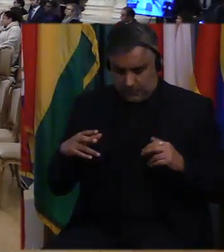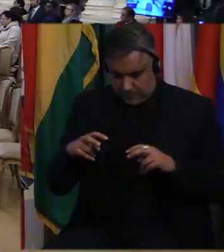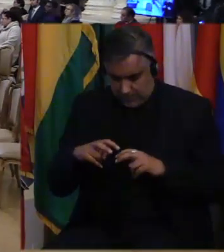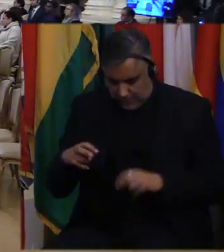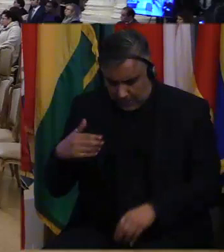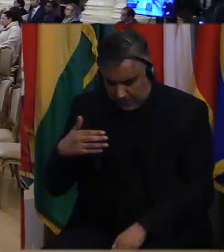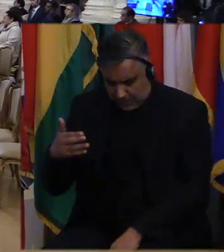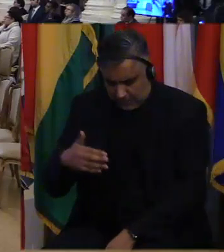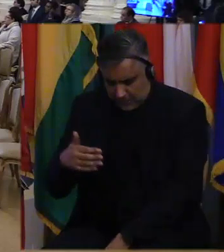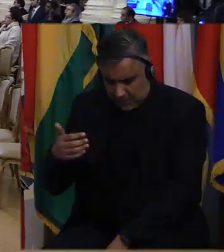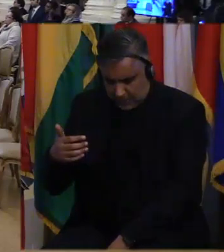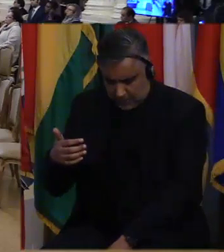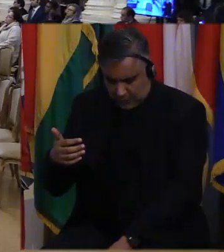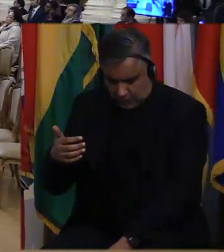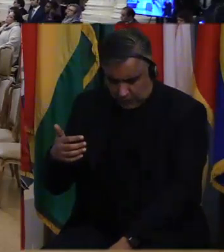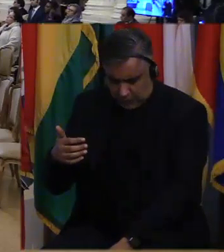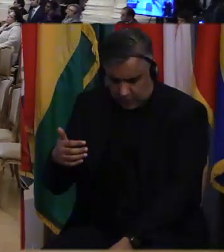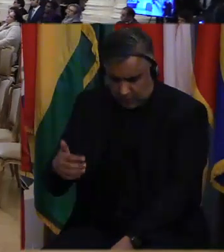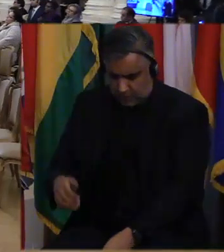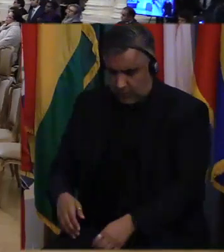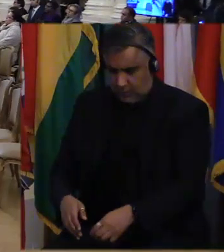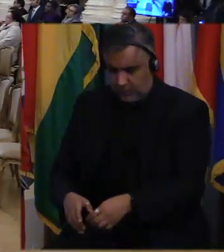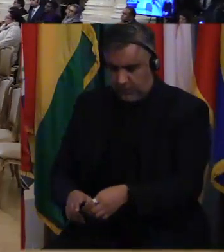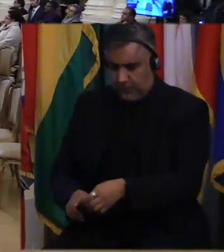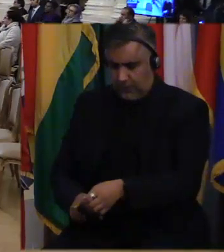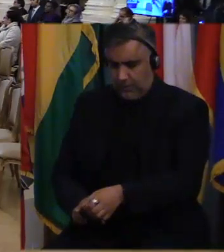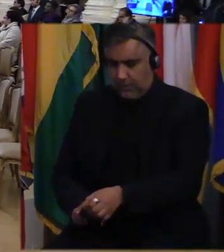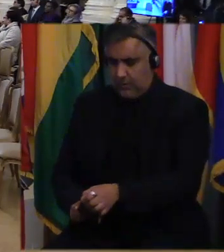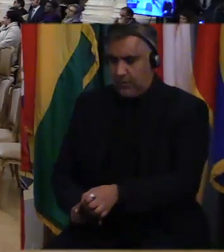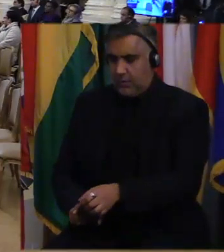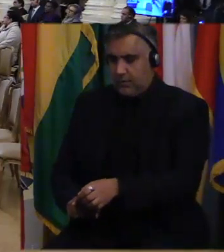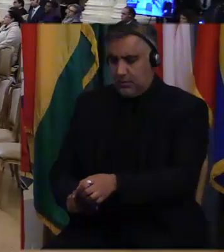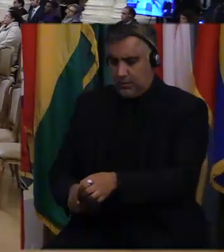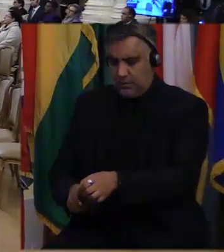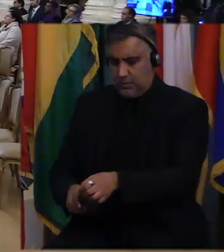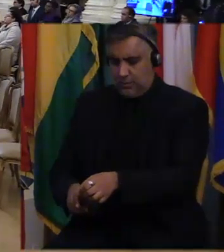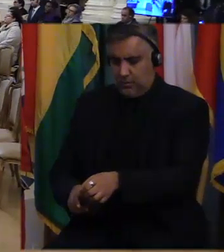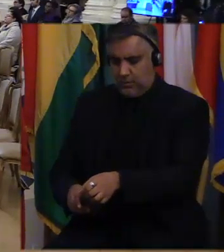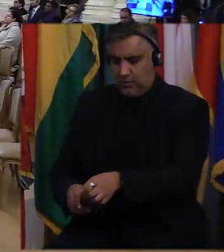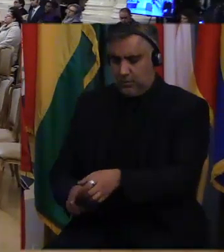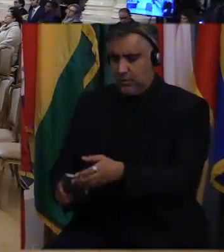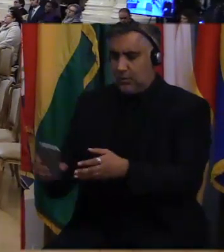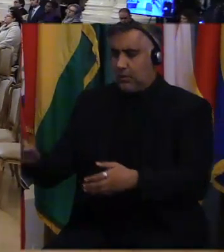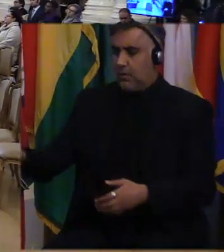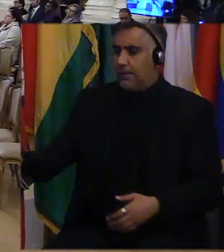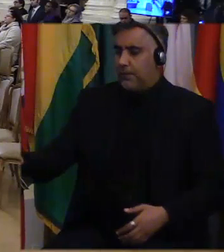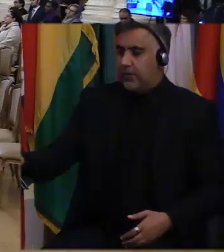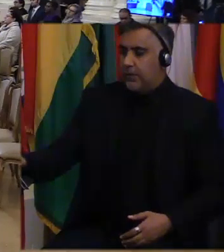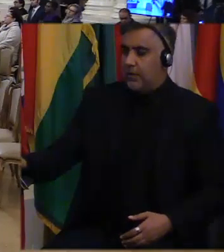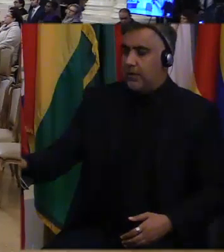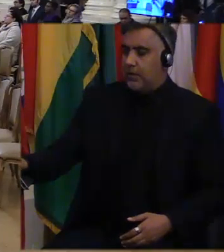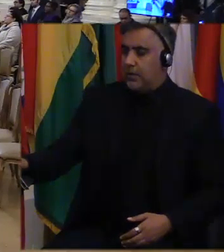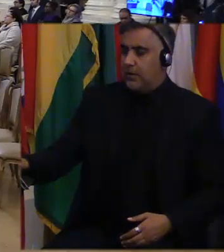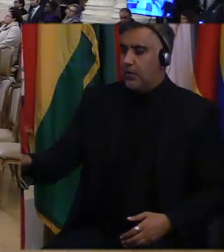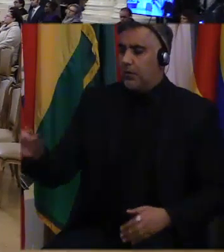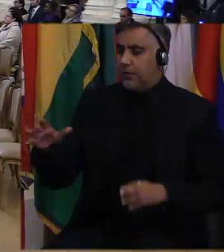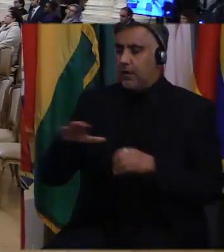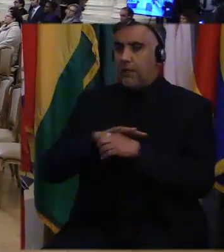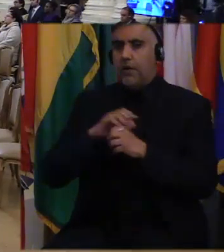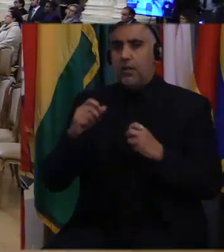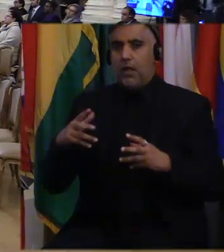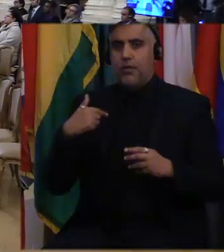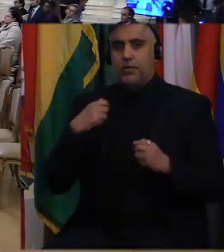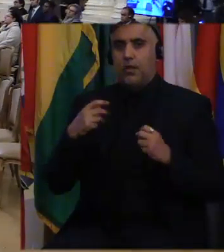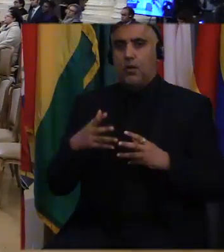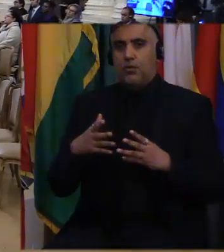I'm going to invite each one to provide just 1 or 2 closing comments and final thoughts. We've covered a lot of territory this morning. There's a long way to